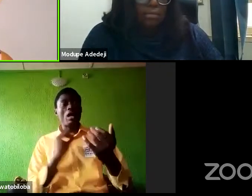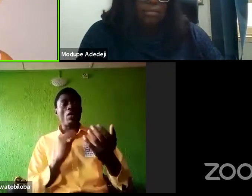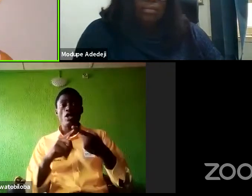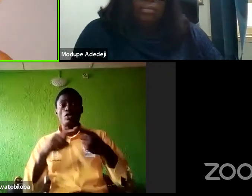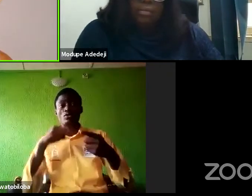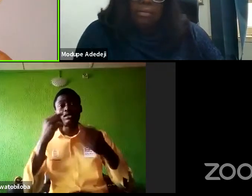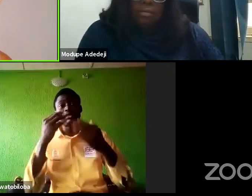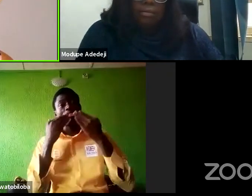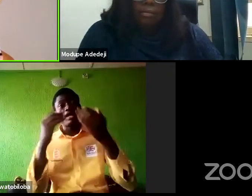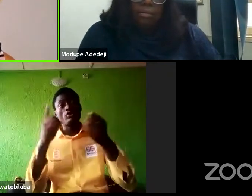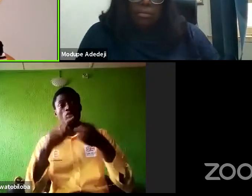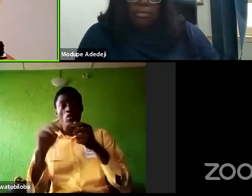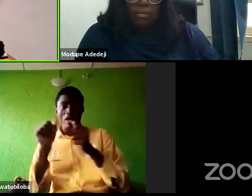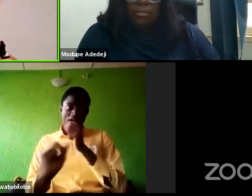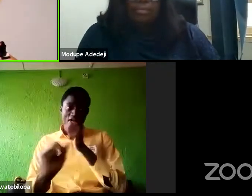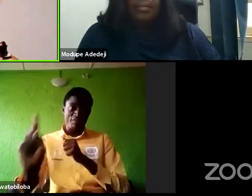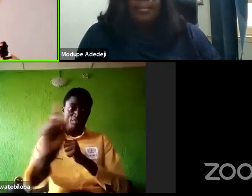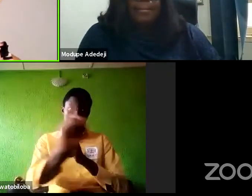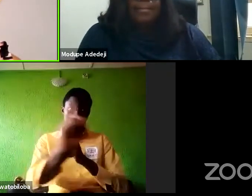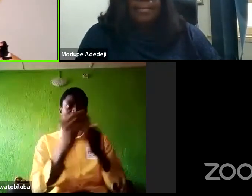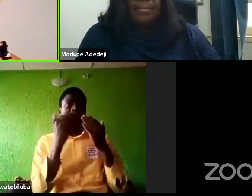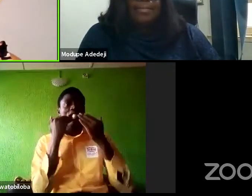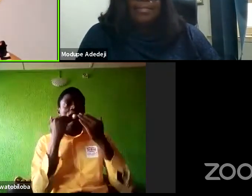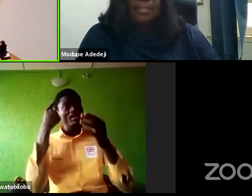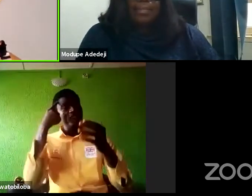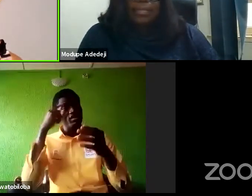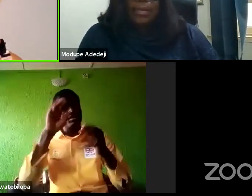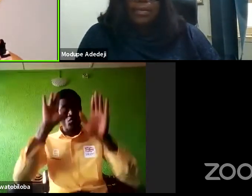asked. We hope to see you next month, the